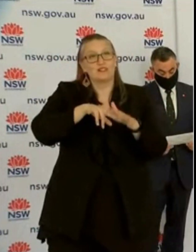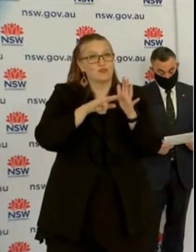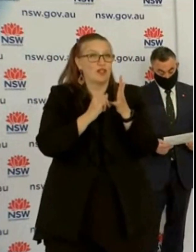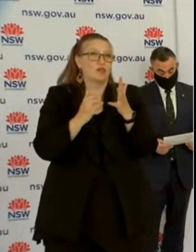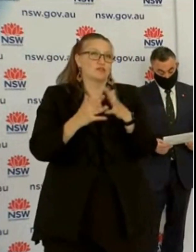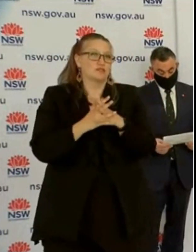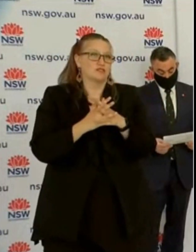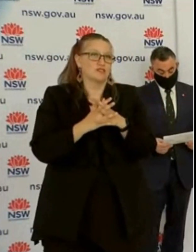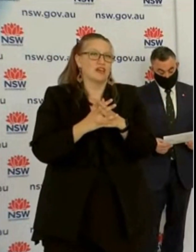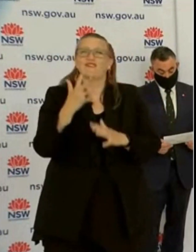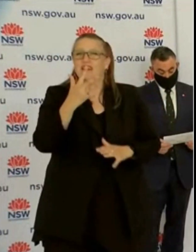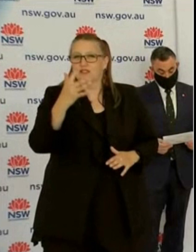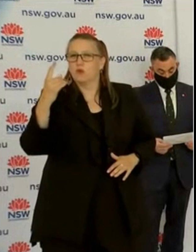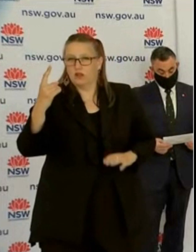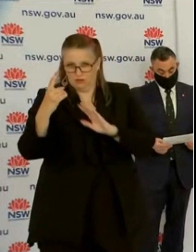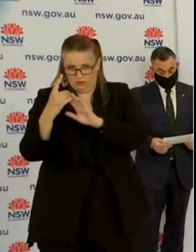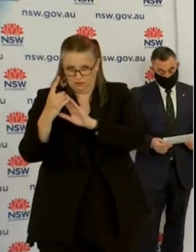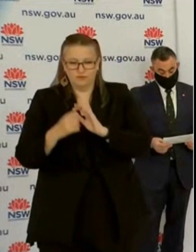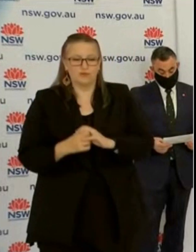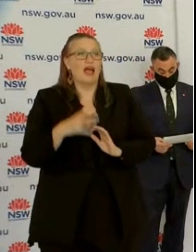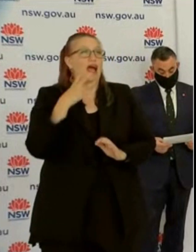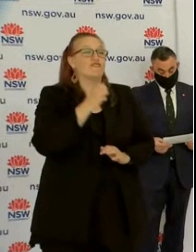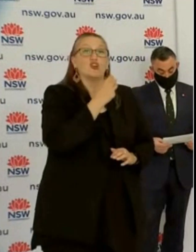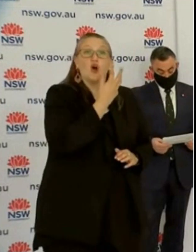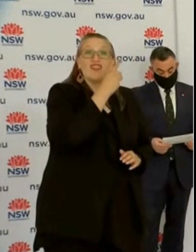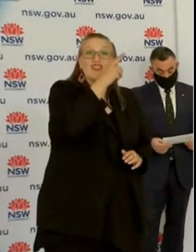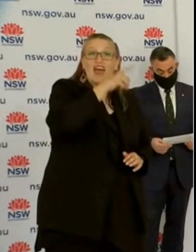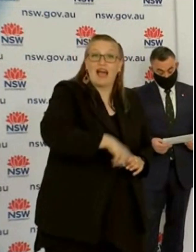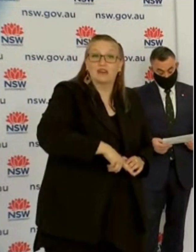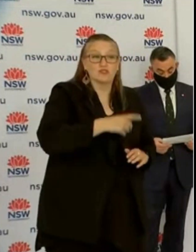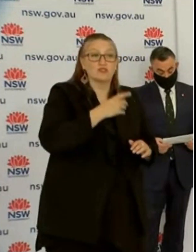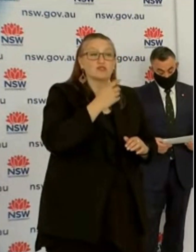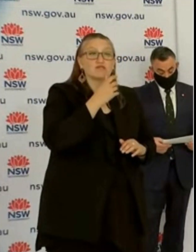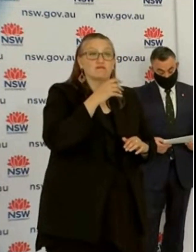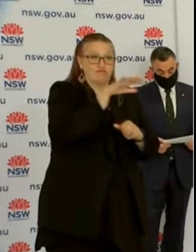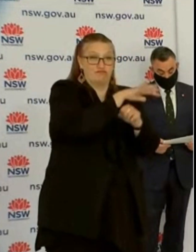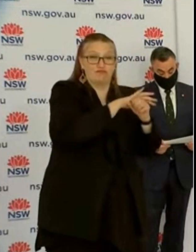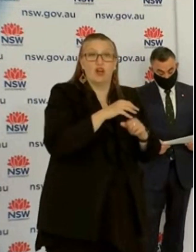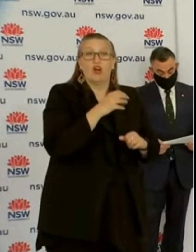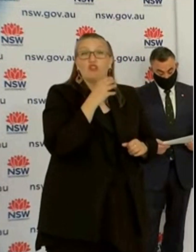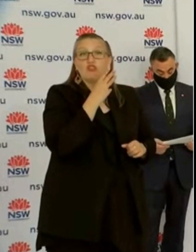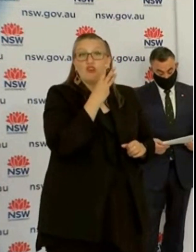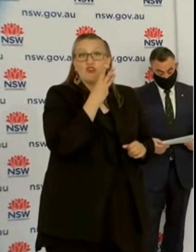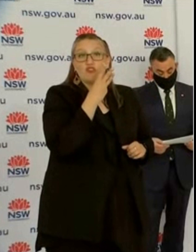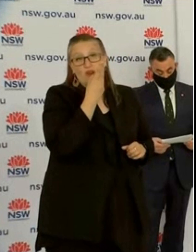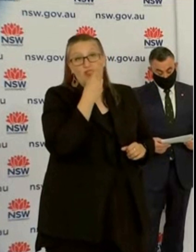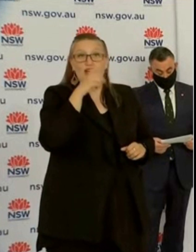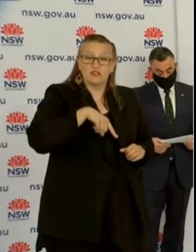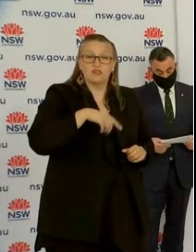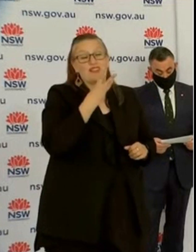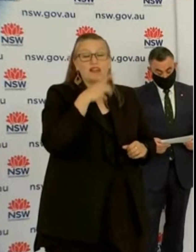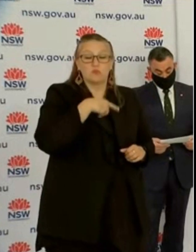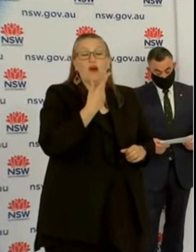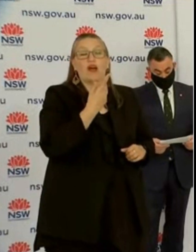that there are almost 9,000 facilities, I think 3,100 schools and around 5,800